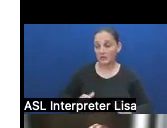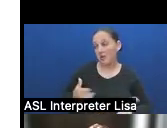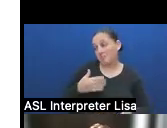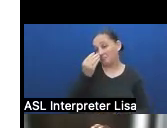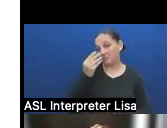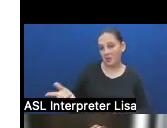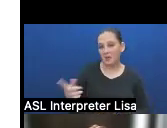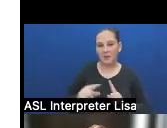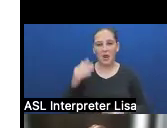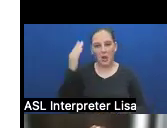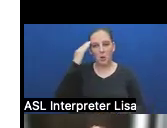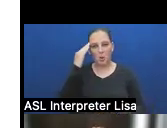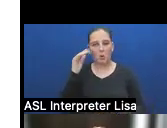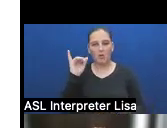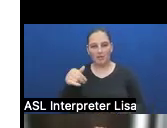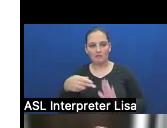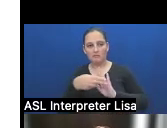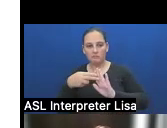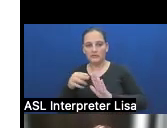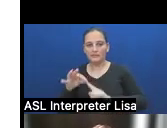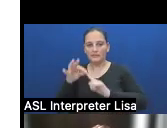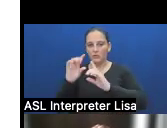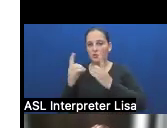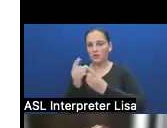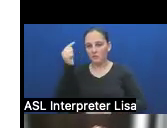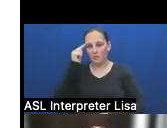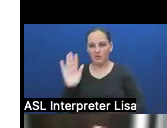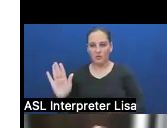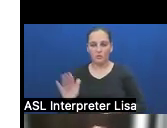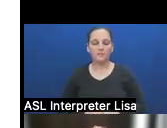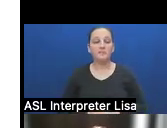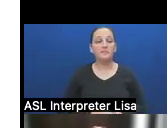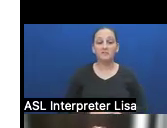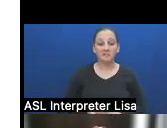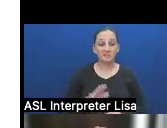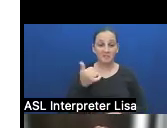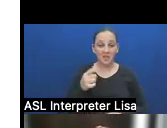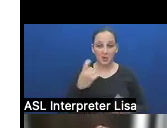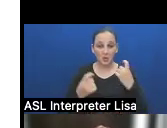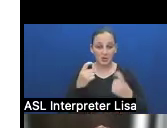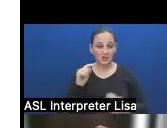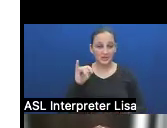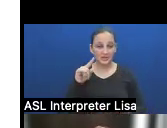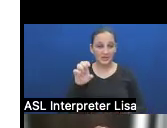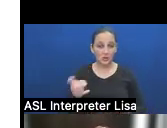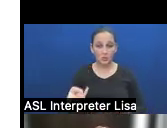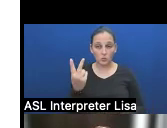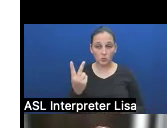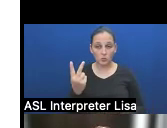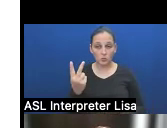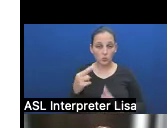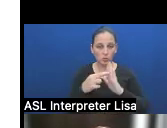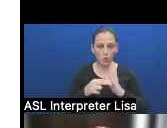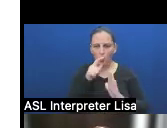I do know that's what they're talking about based on things they've written. Any questions about the Title II regs and who they apply to, the